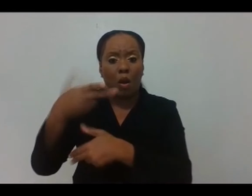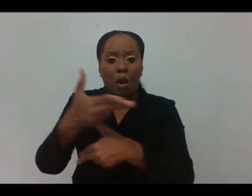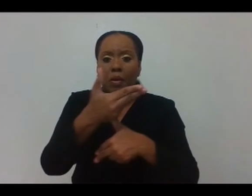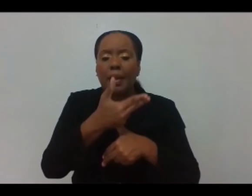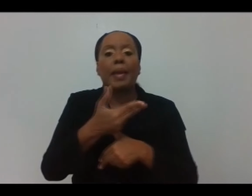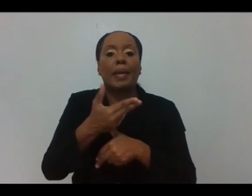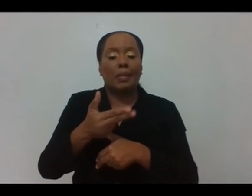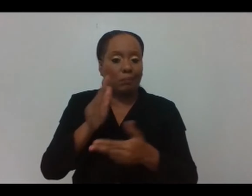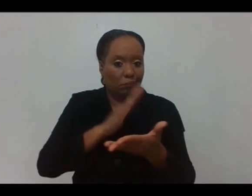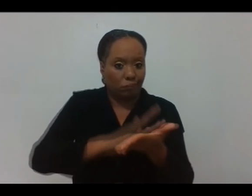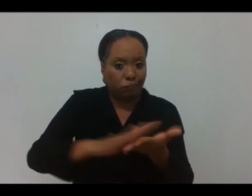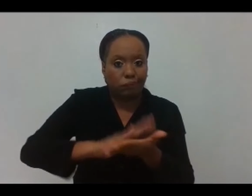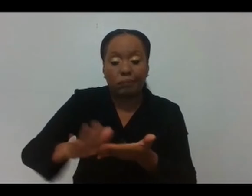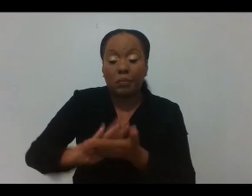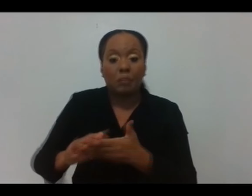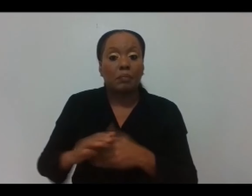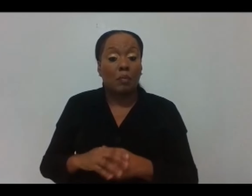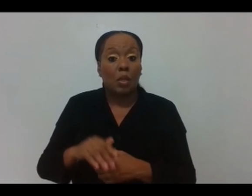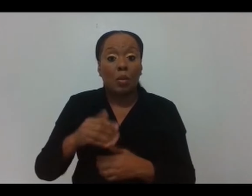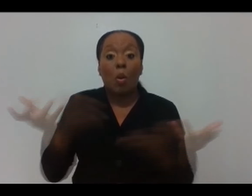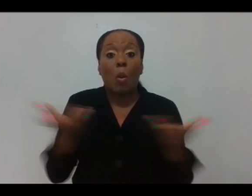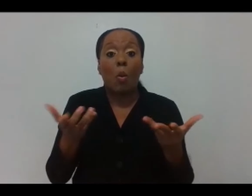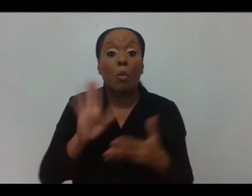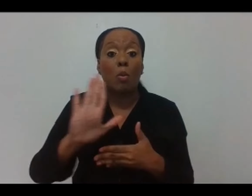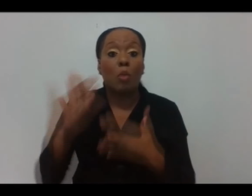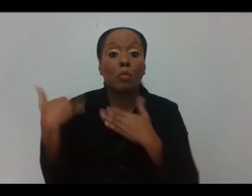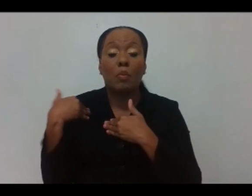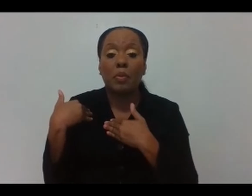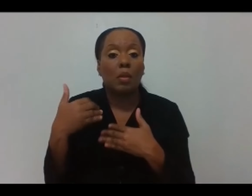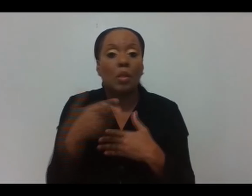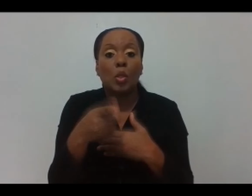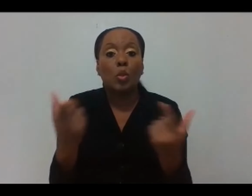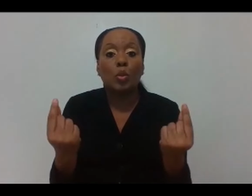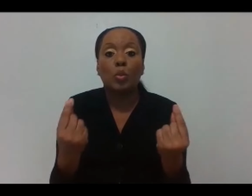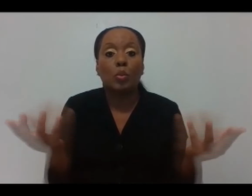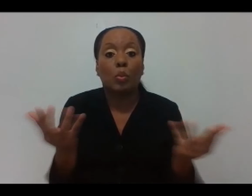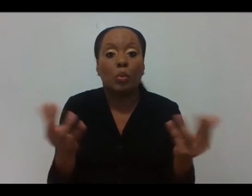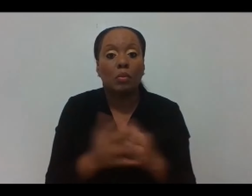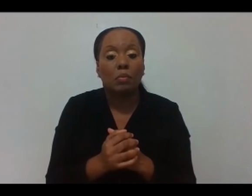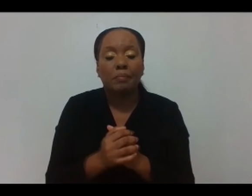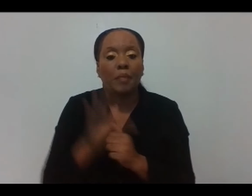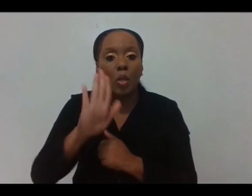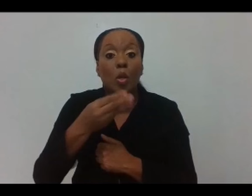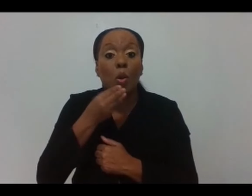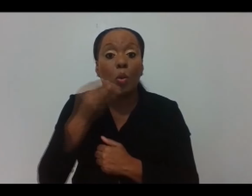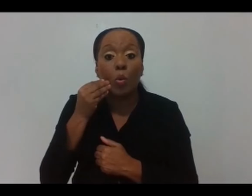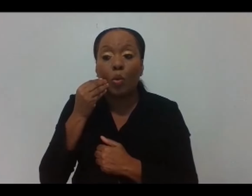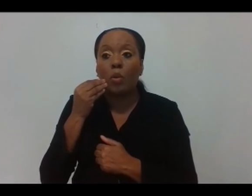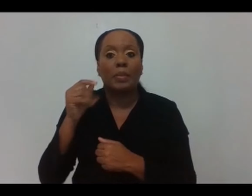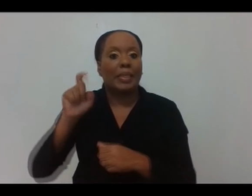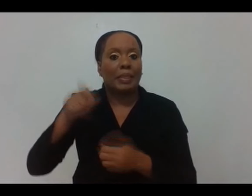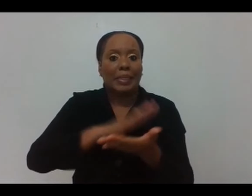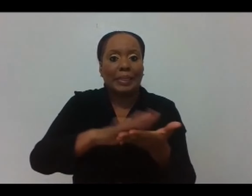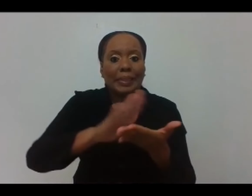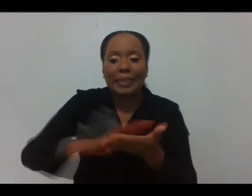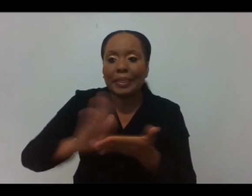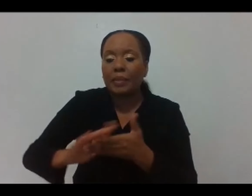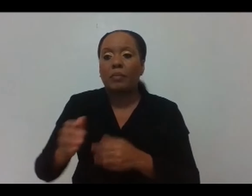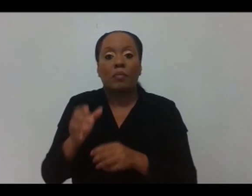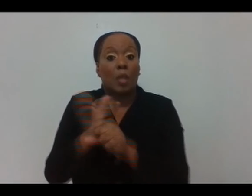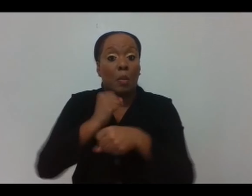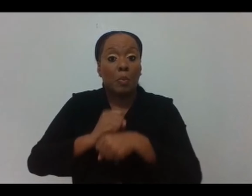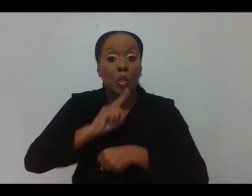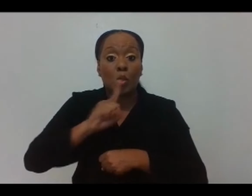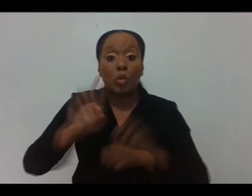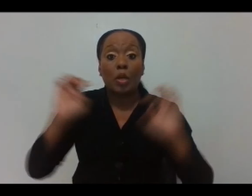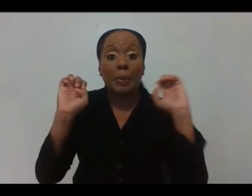do as citizens? Please make sure around your house is tidy. Make sure that you have your hurricane supplies. You have your supplies